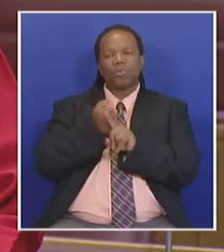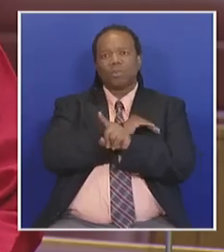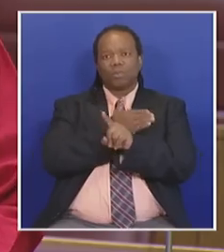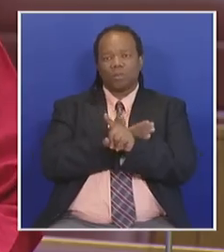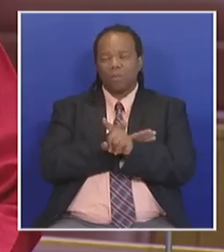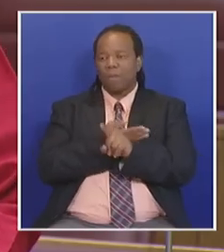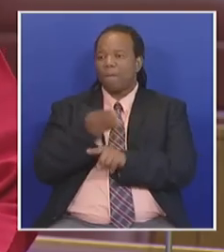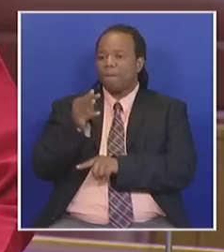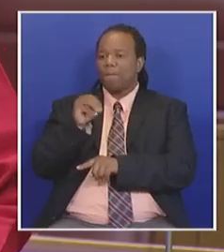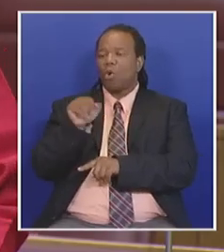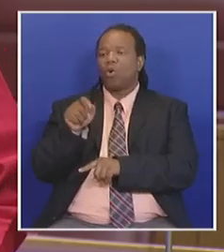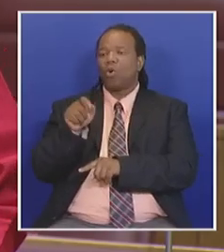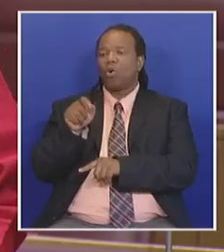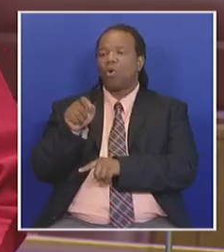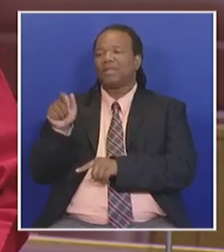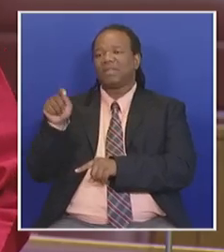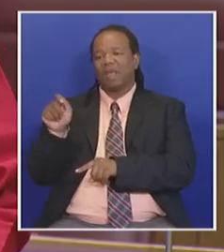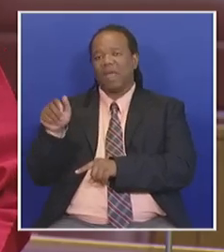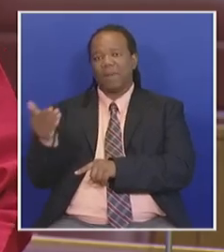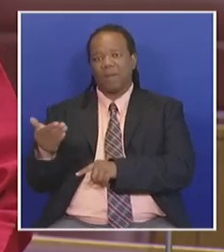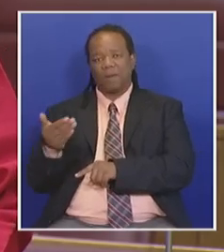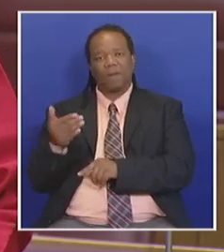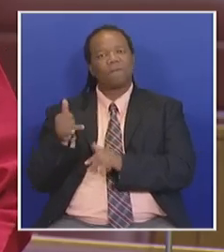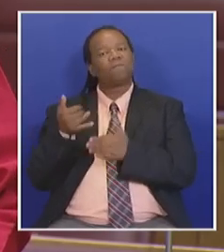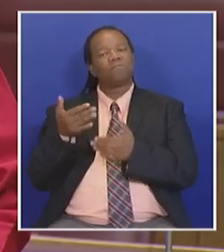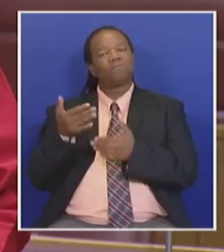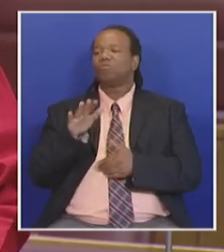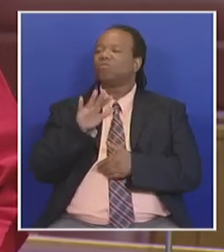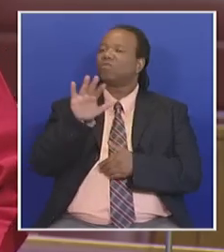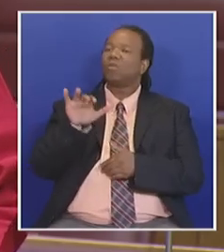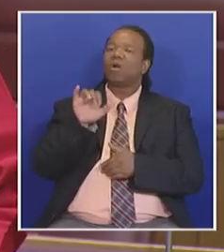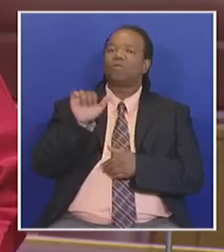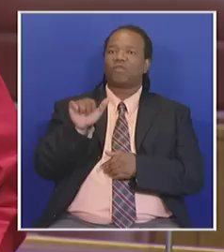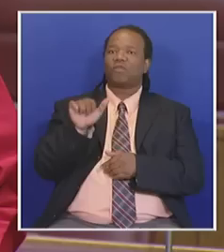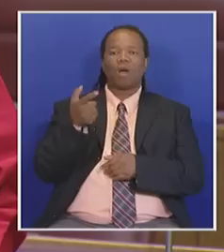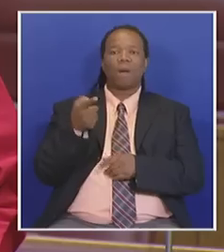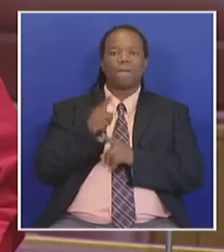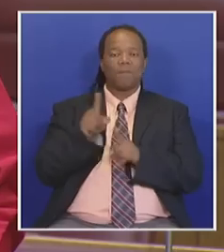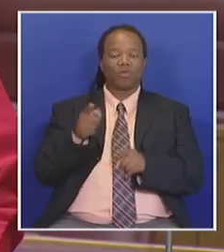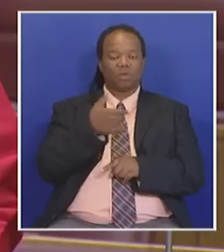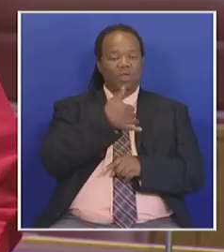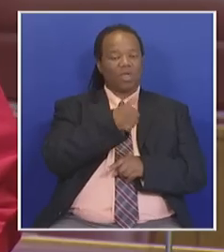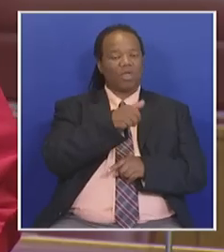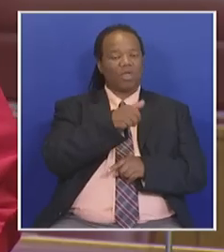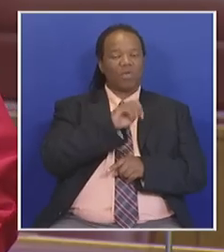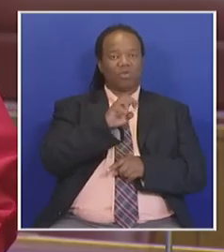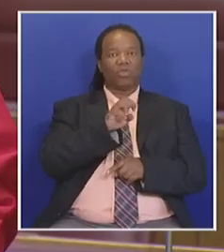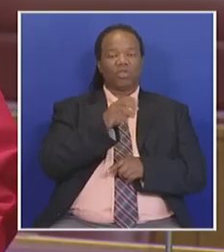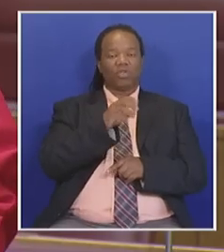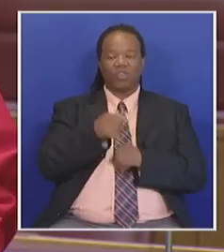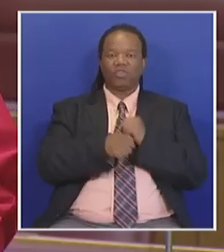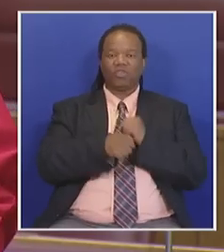investigated. 7, that the South Africans reject the ANC in 2016 local government